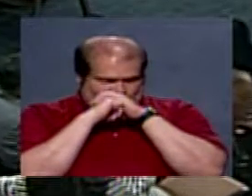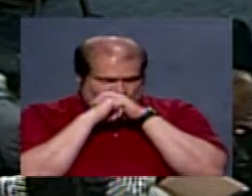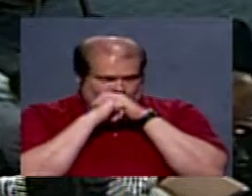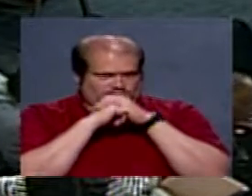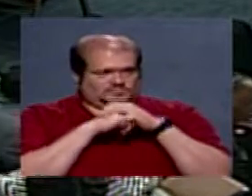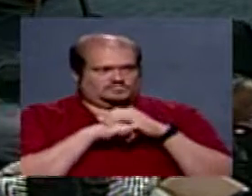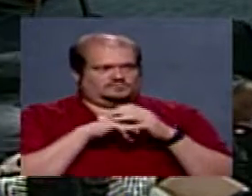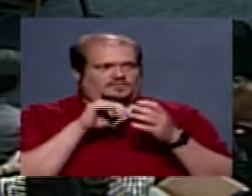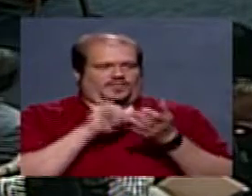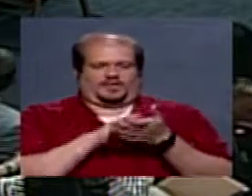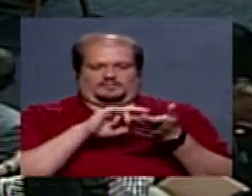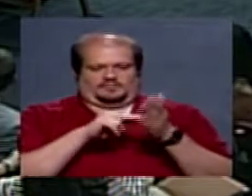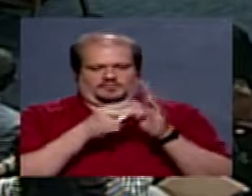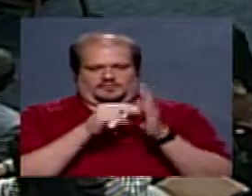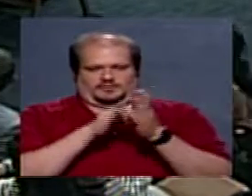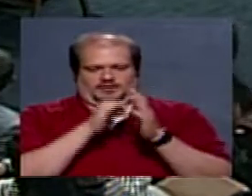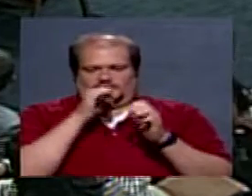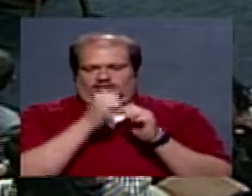Yes, ma'am, that's what it means.